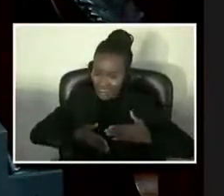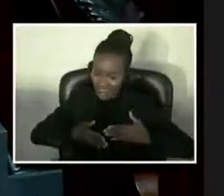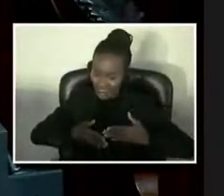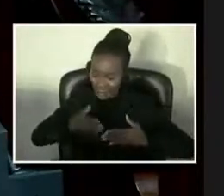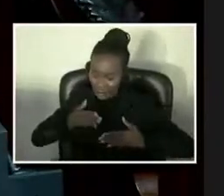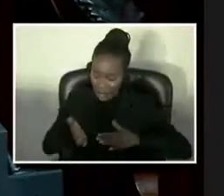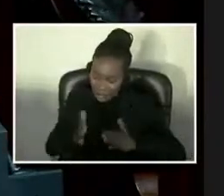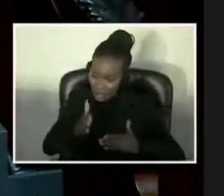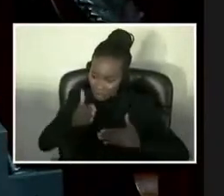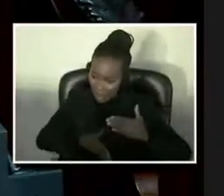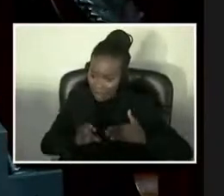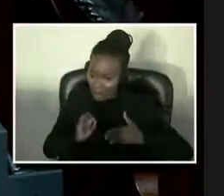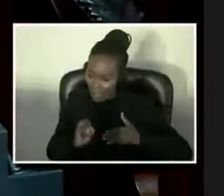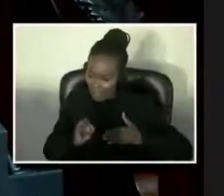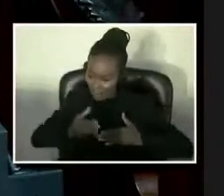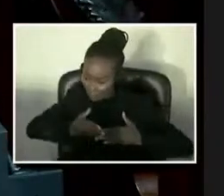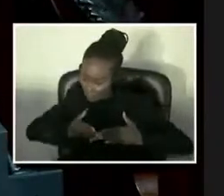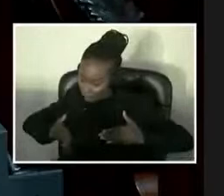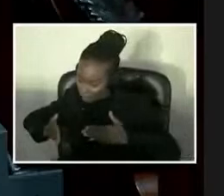um